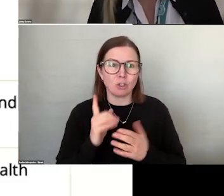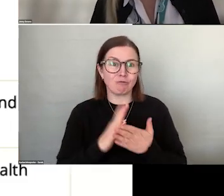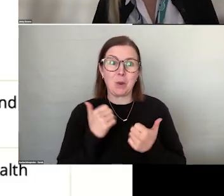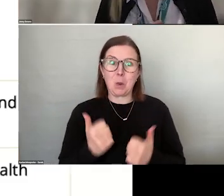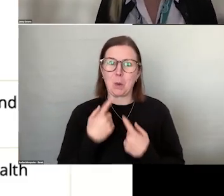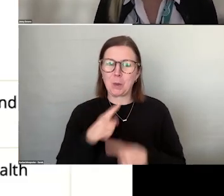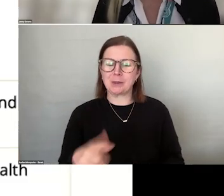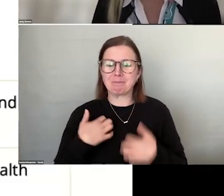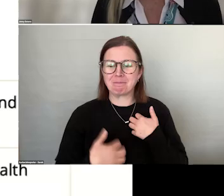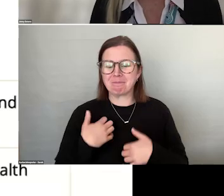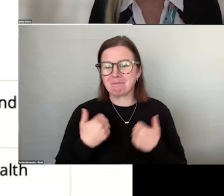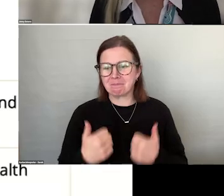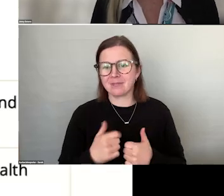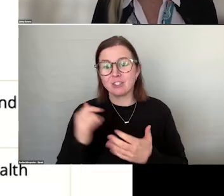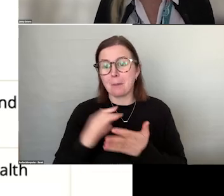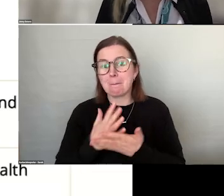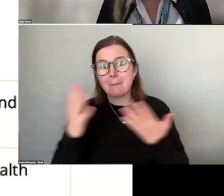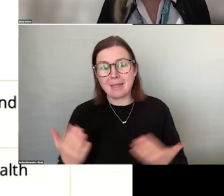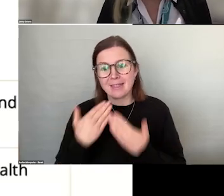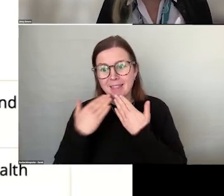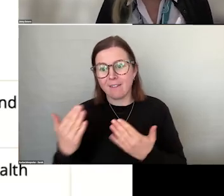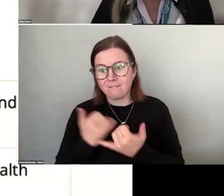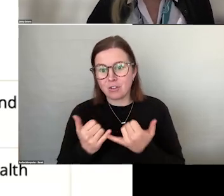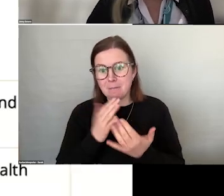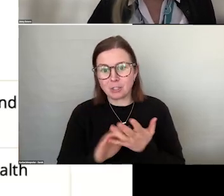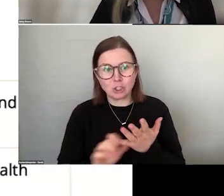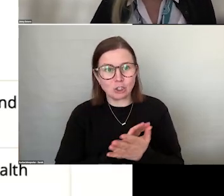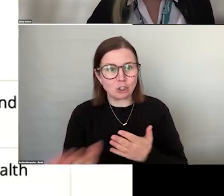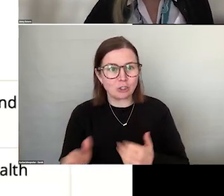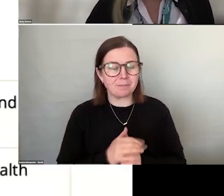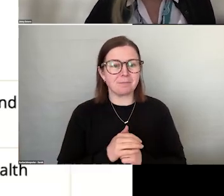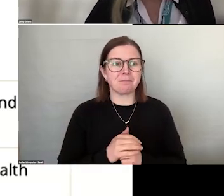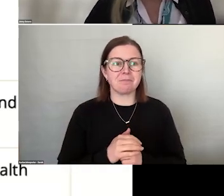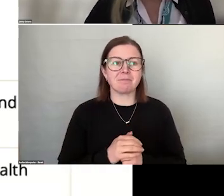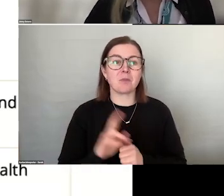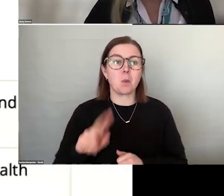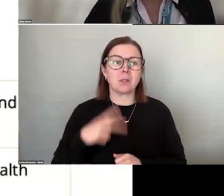news. So thank you very, very much. I think I